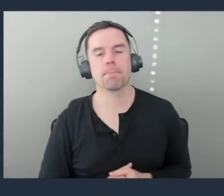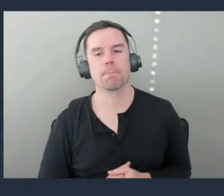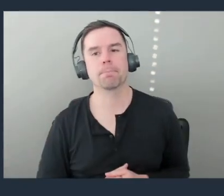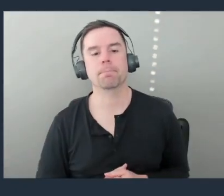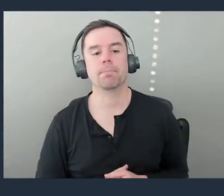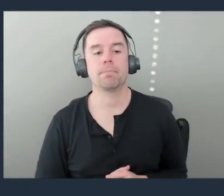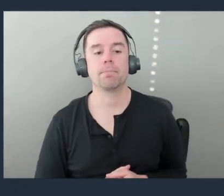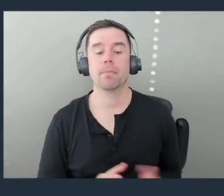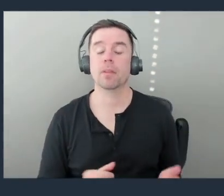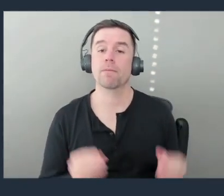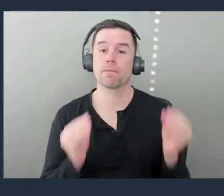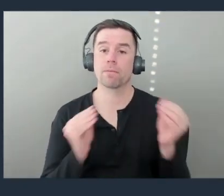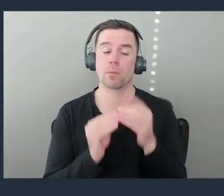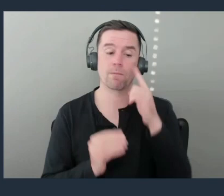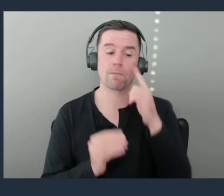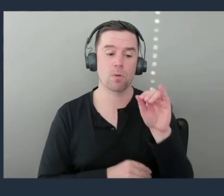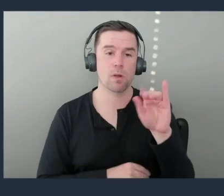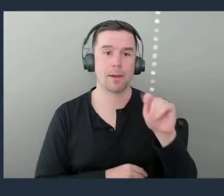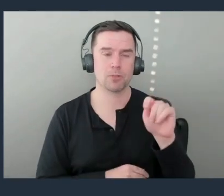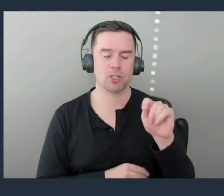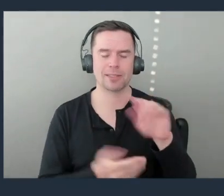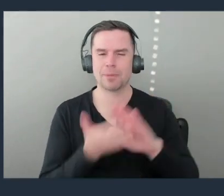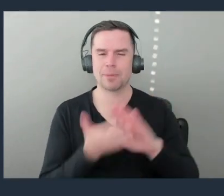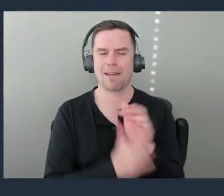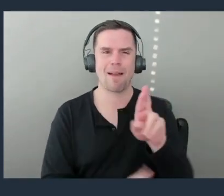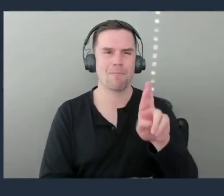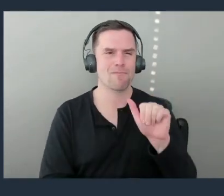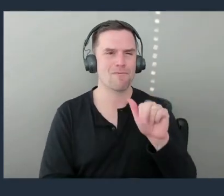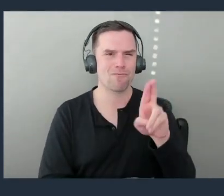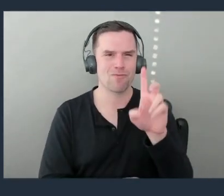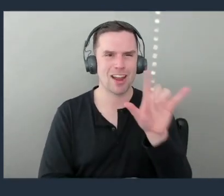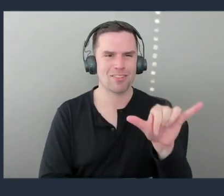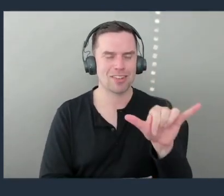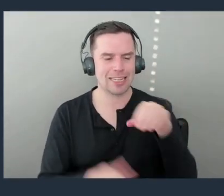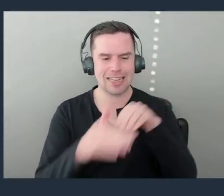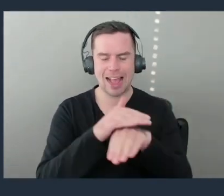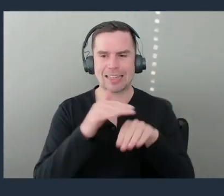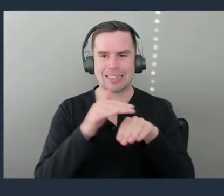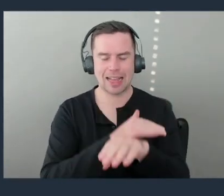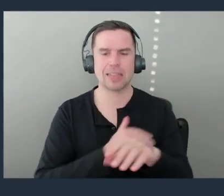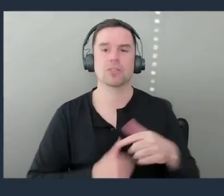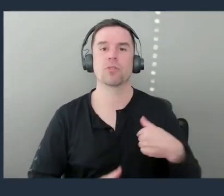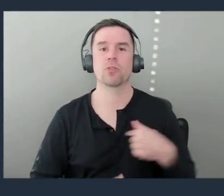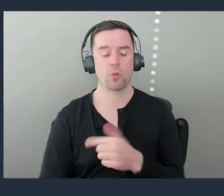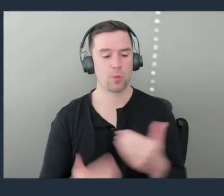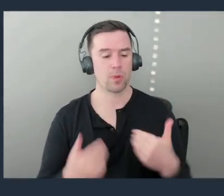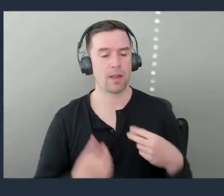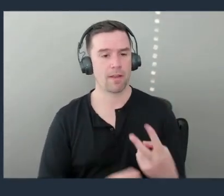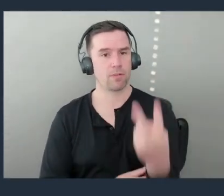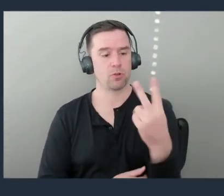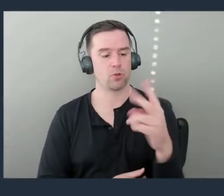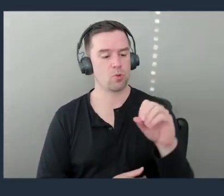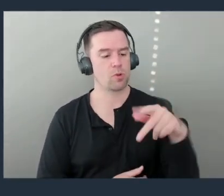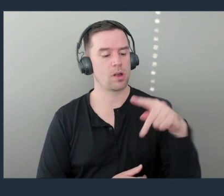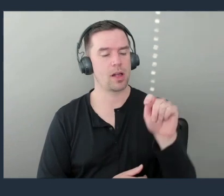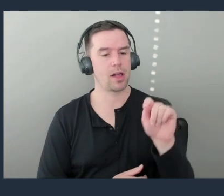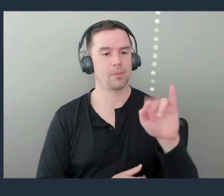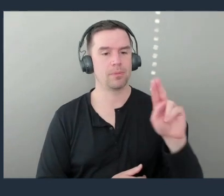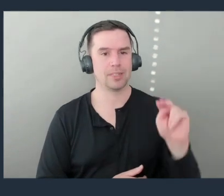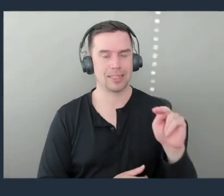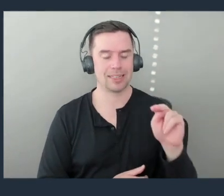Further, for objects that have become rarely accessed, S3 Intelligent Tiering has two opt in asynchronous archive